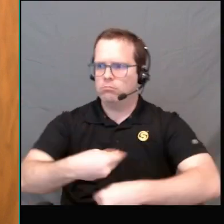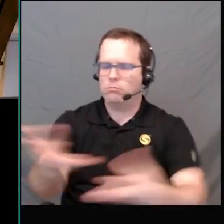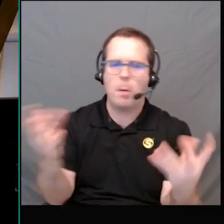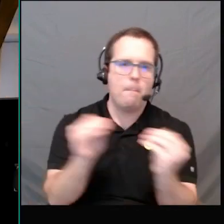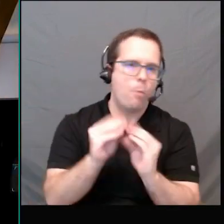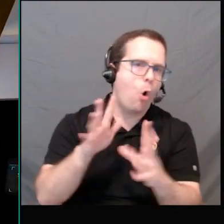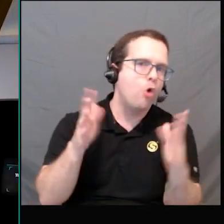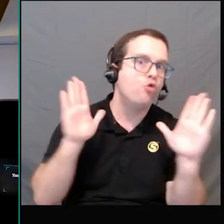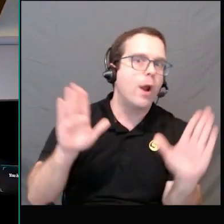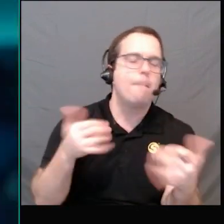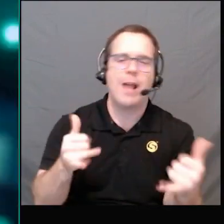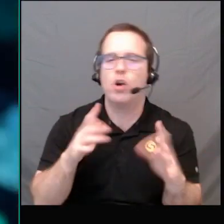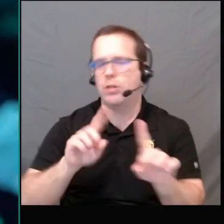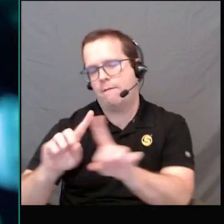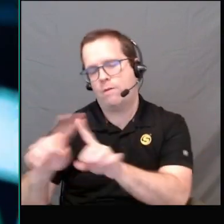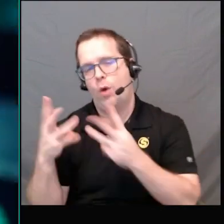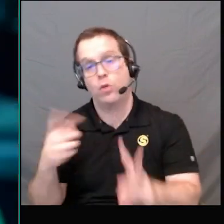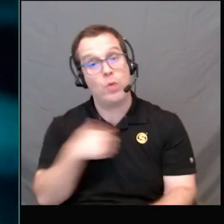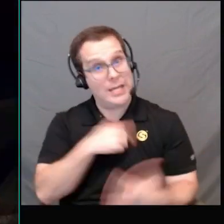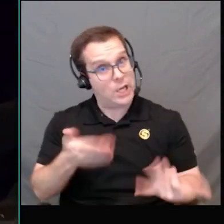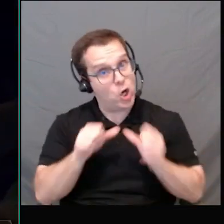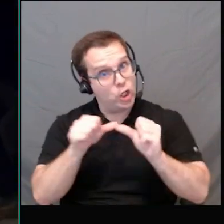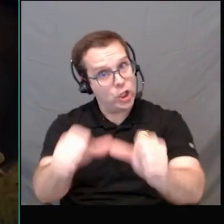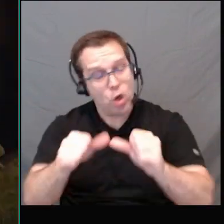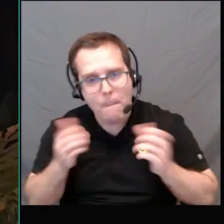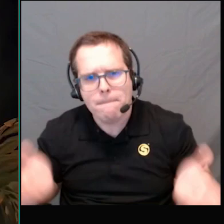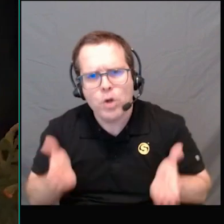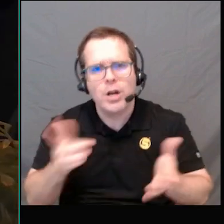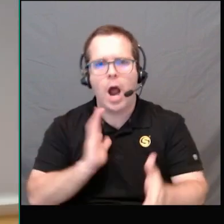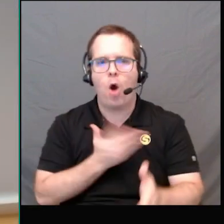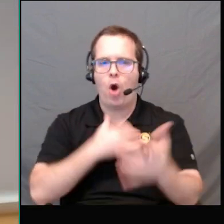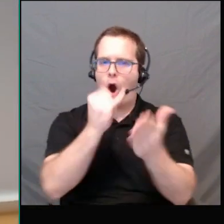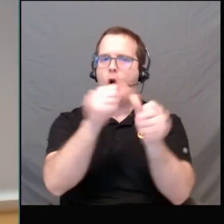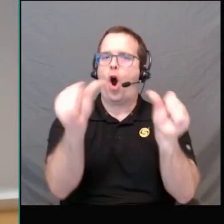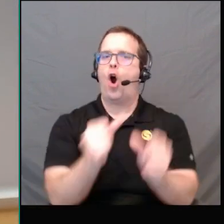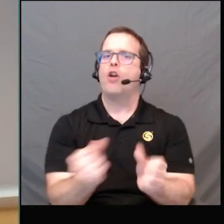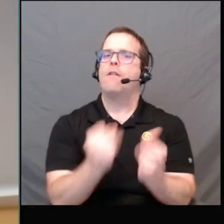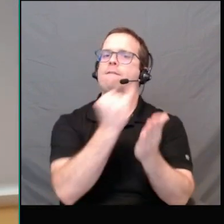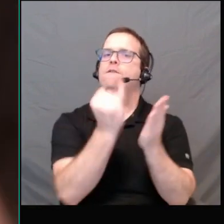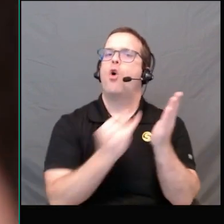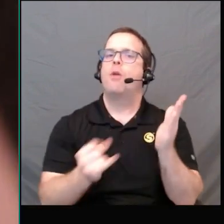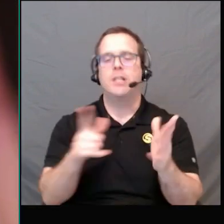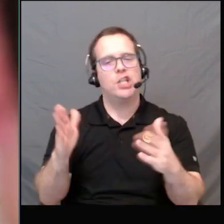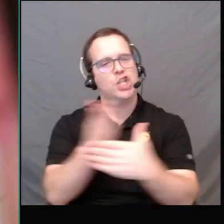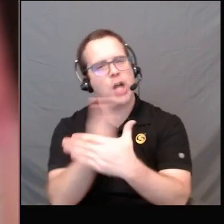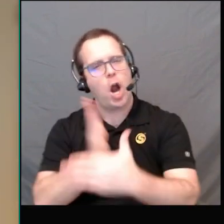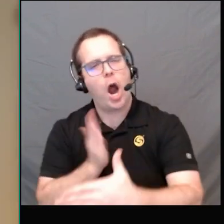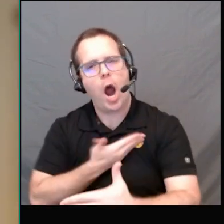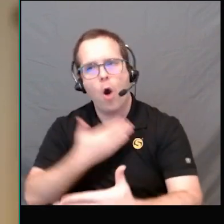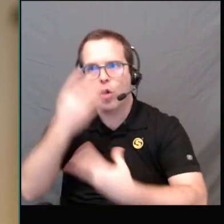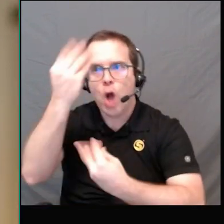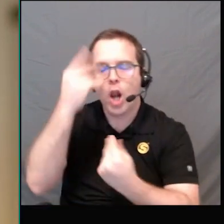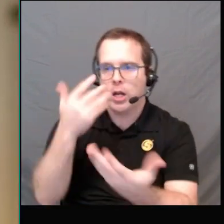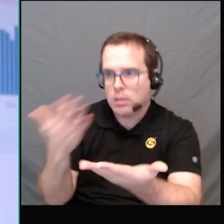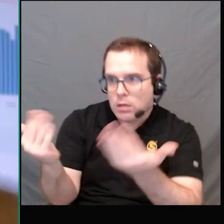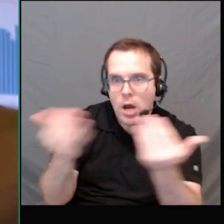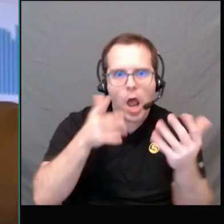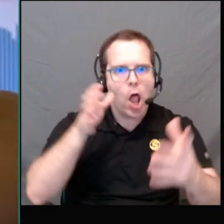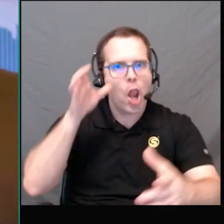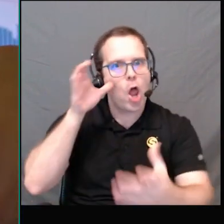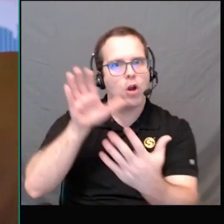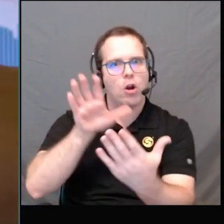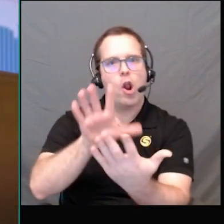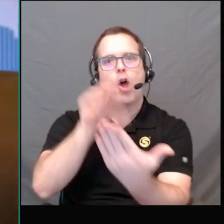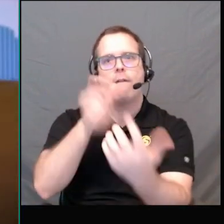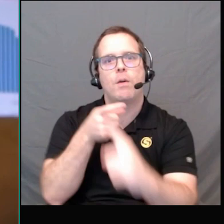ways. We're here to continue pushing our art form forward, to share our knowledge, to learn from you, and to hear your feedback. And